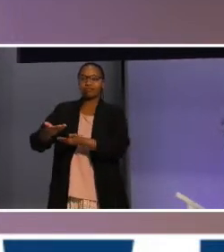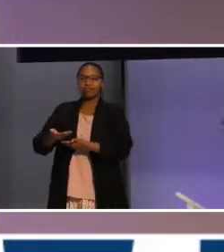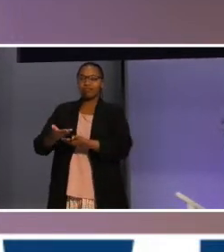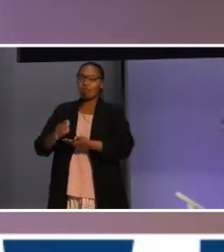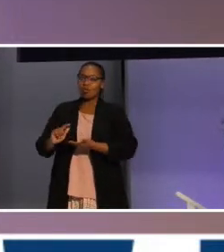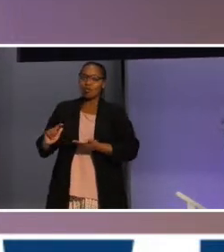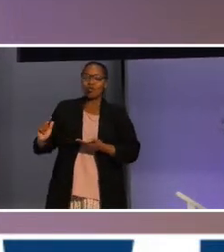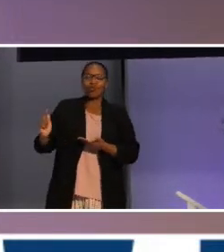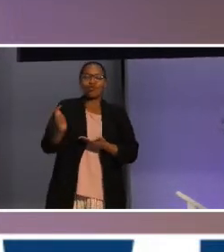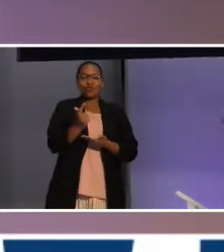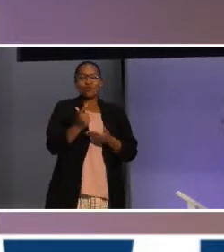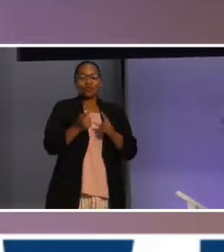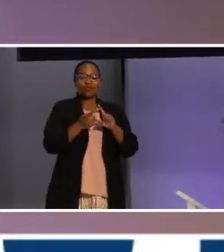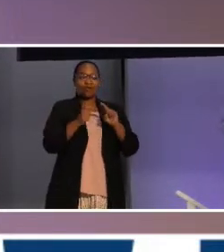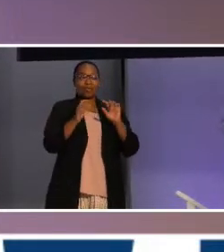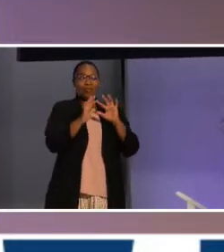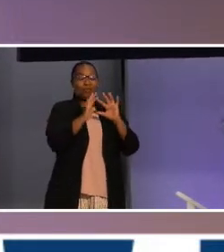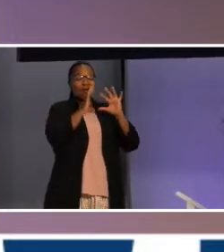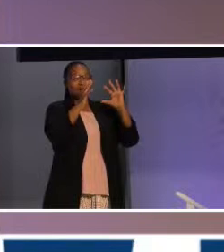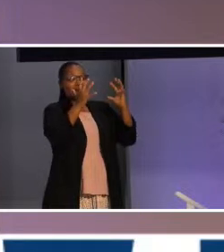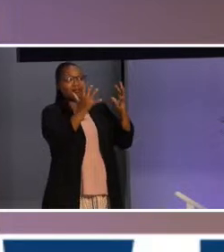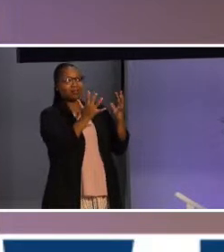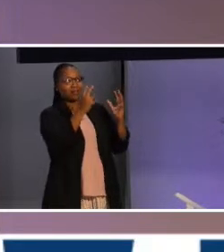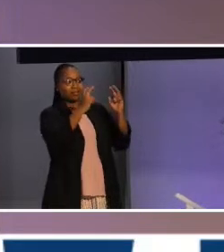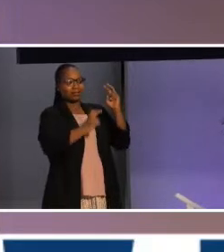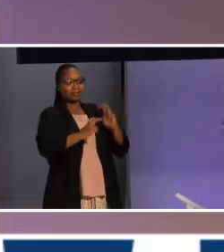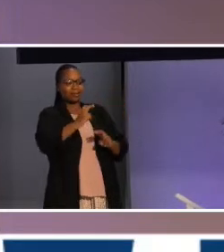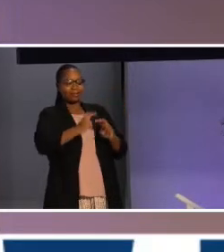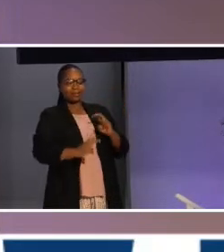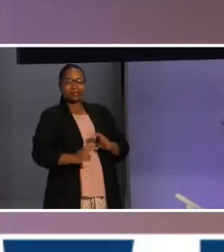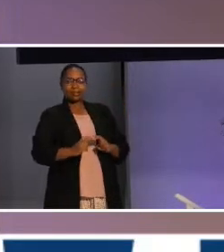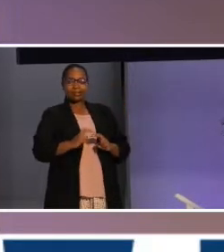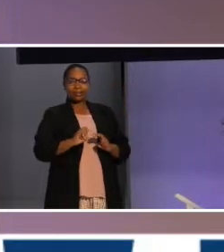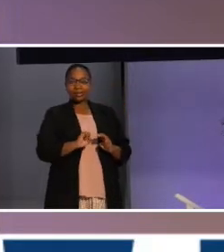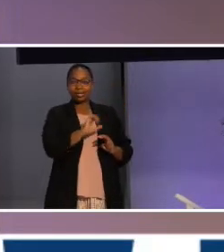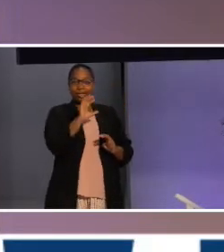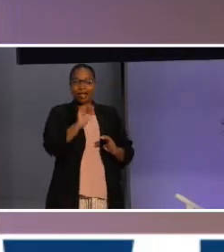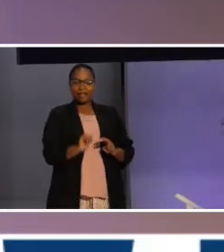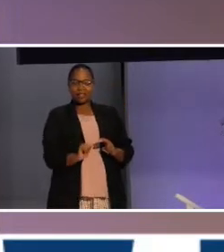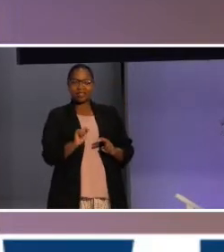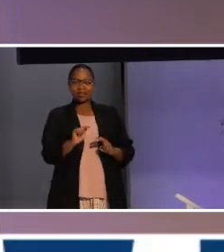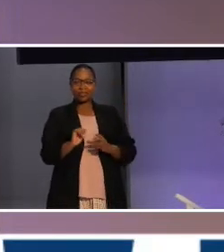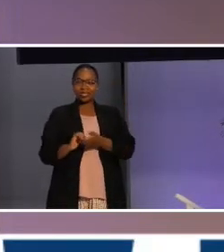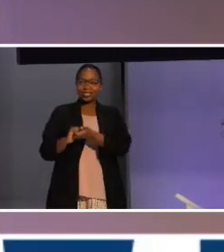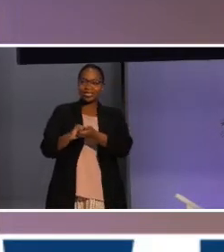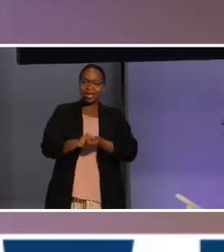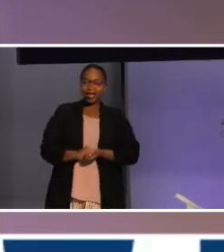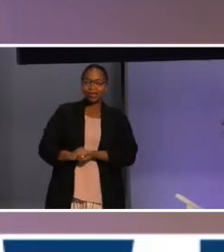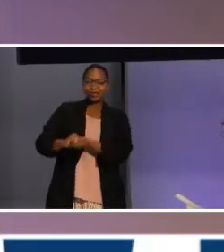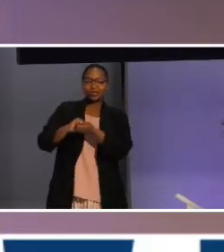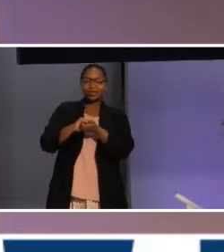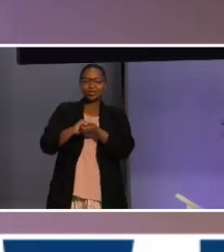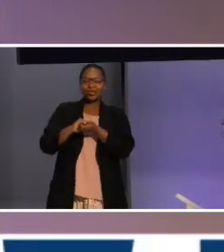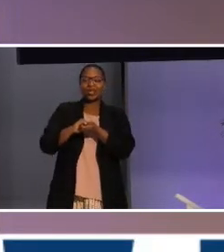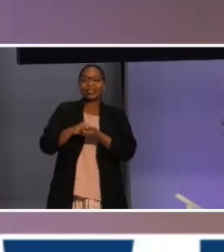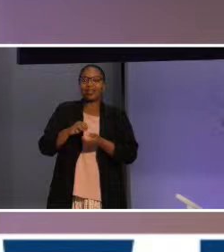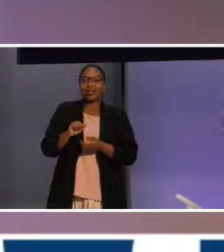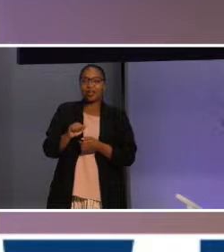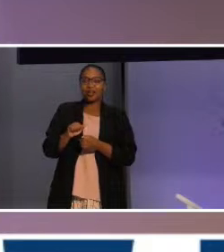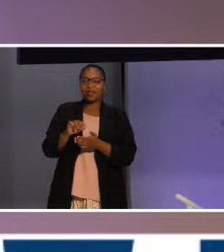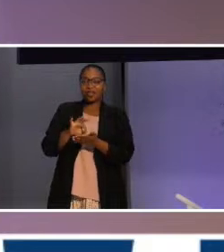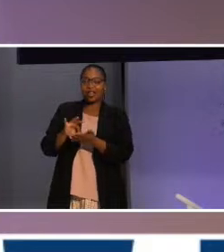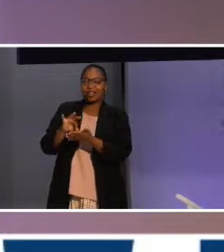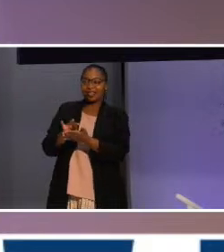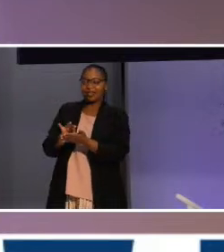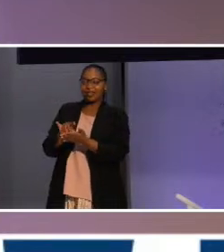over the world to the Association of Election Bodies, AWEB,